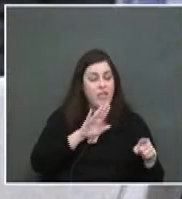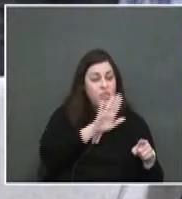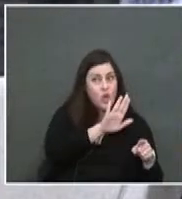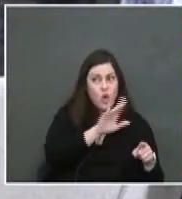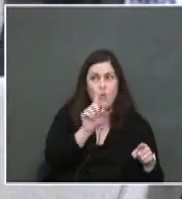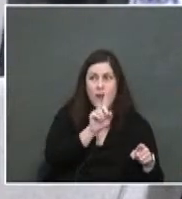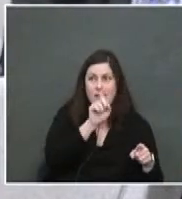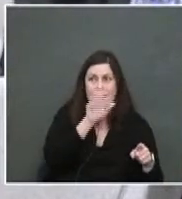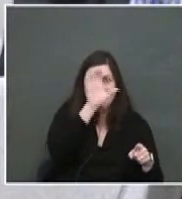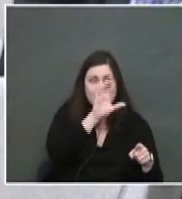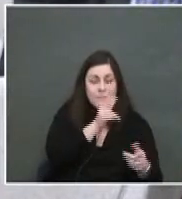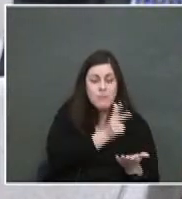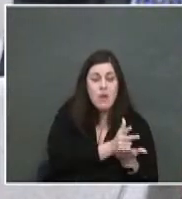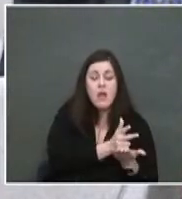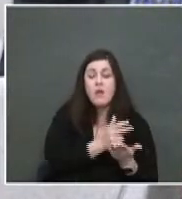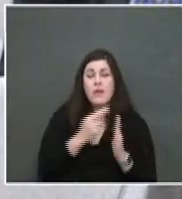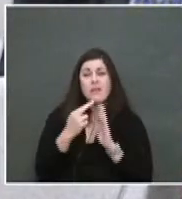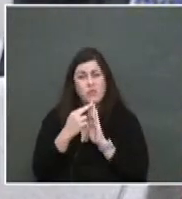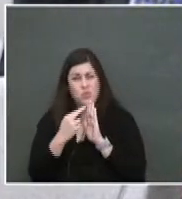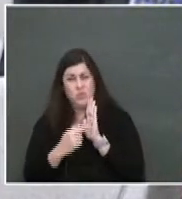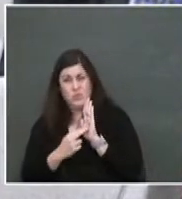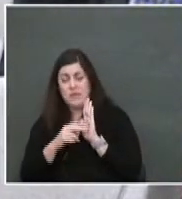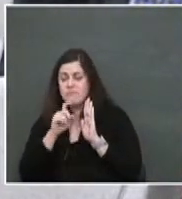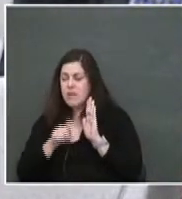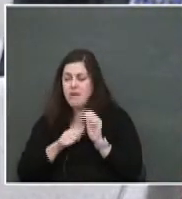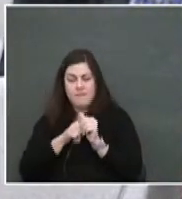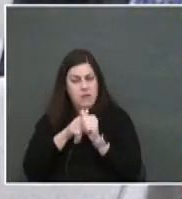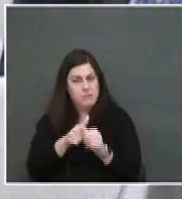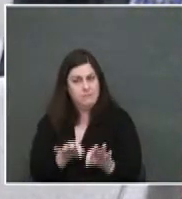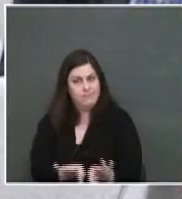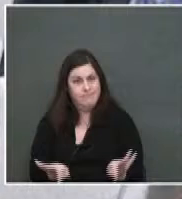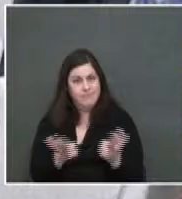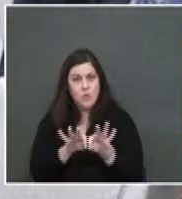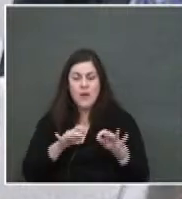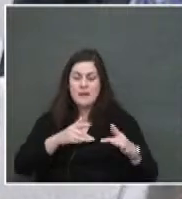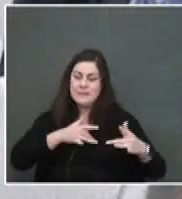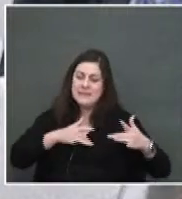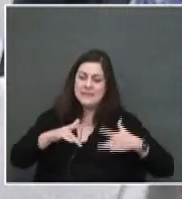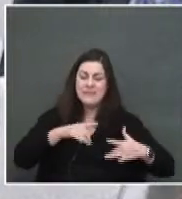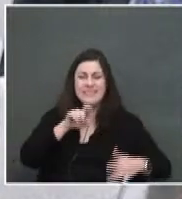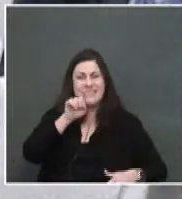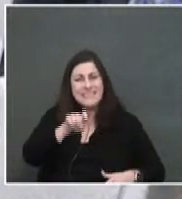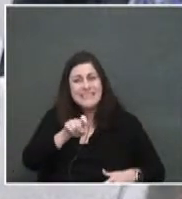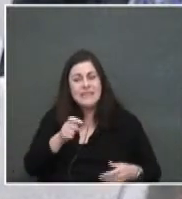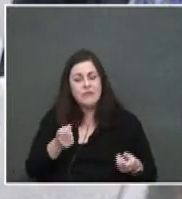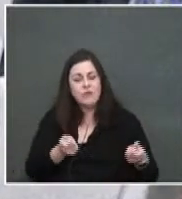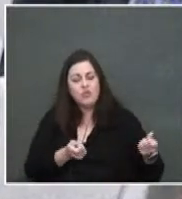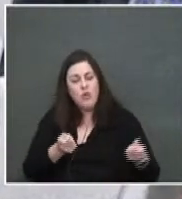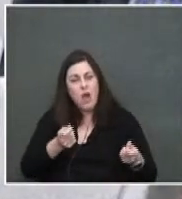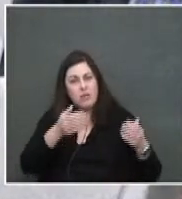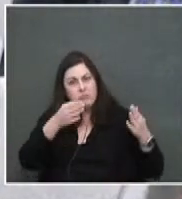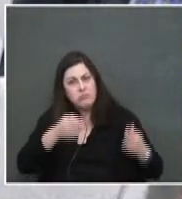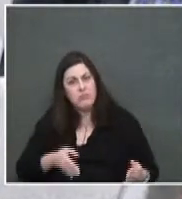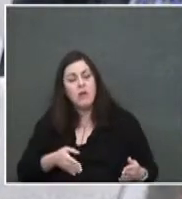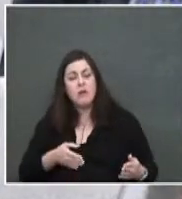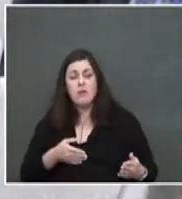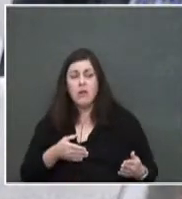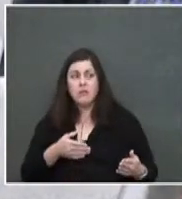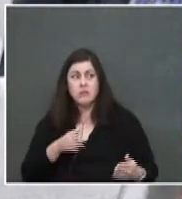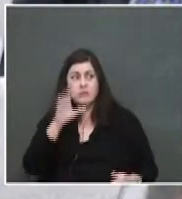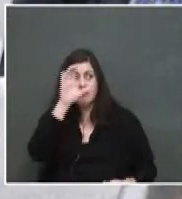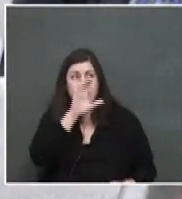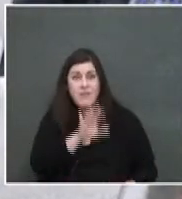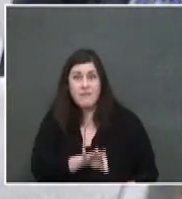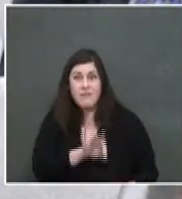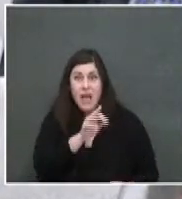got rules, and those rules need to be followed, right? And so I'm sensitive to the need for truck drivers to have parking, and I'm hoping